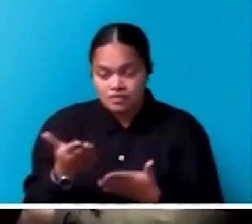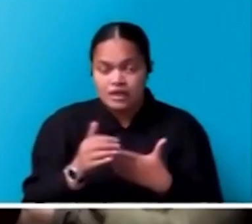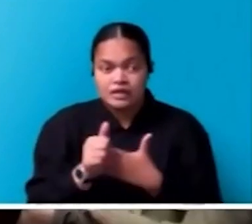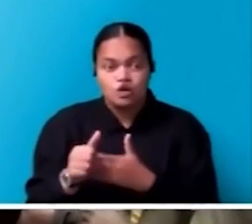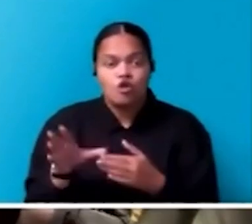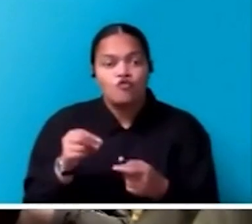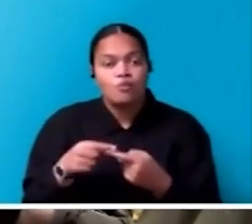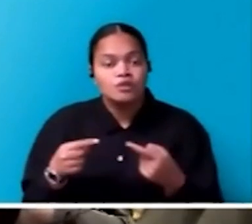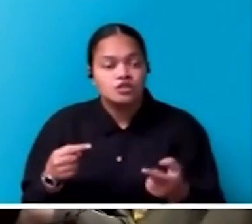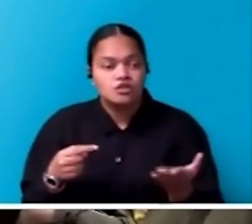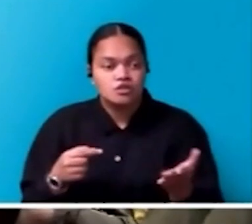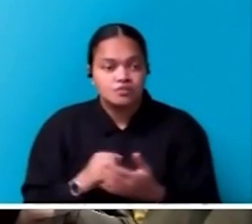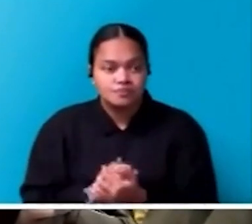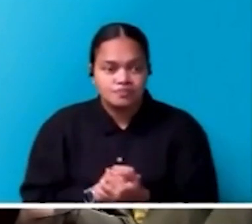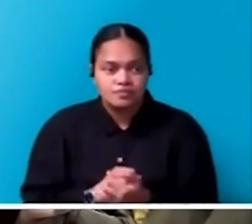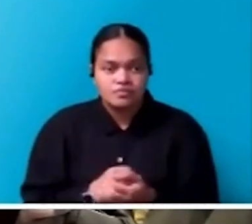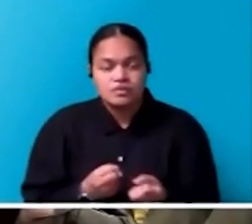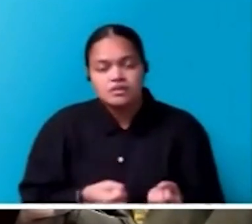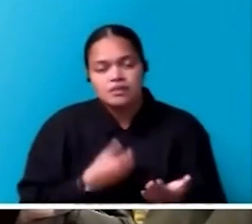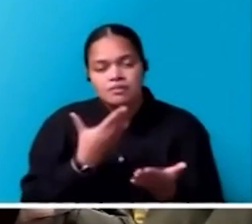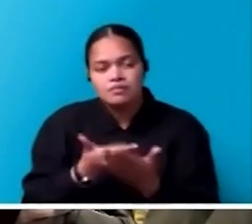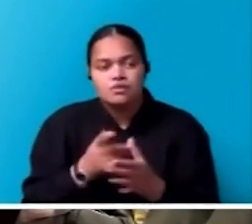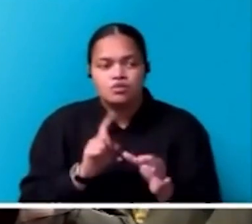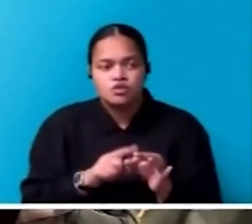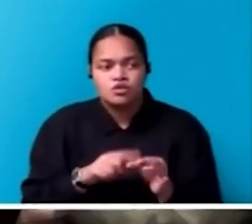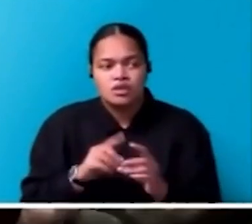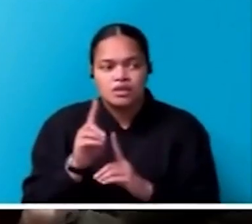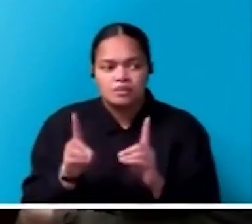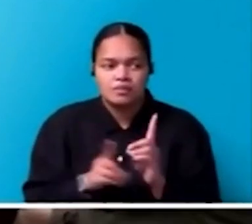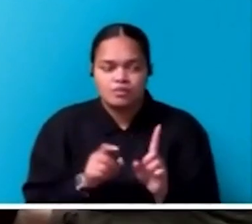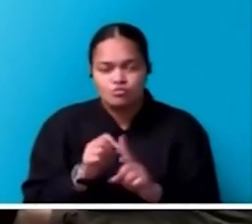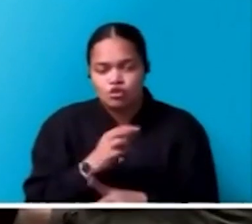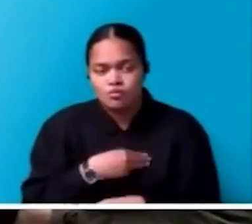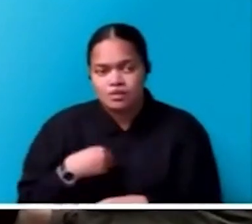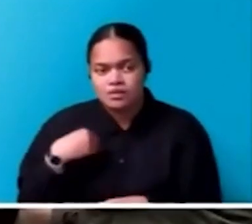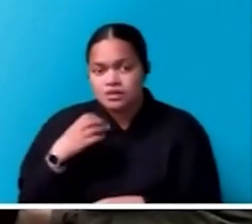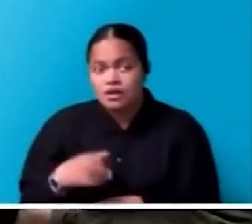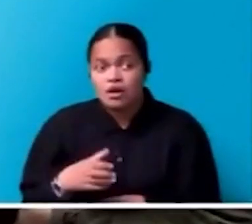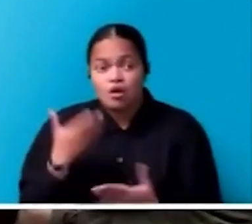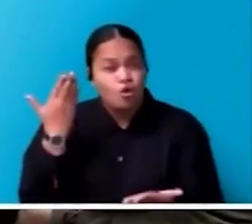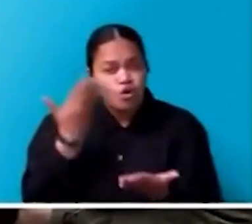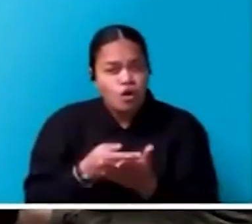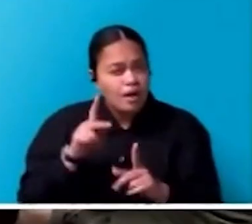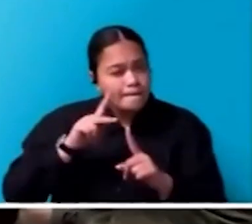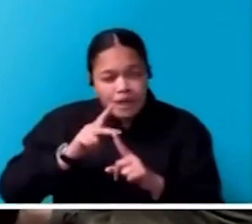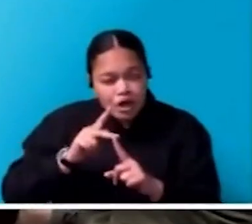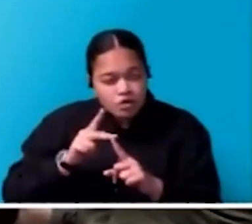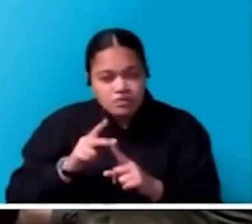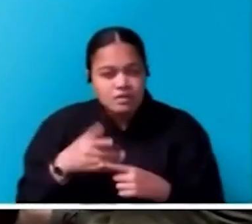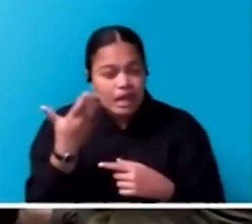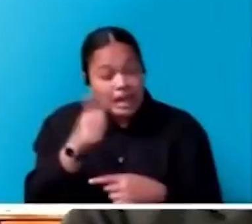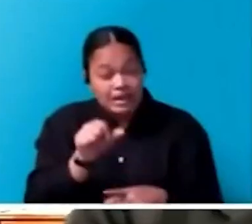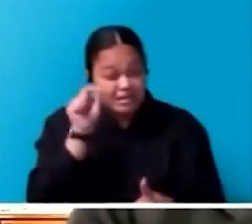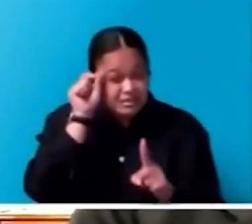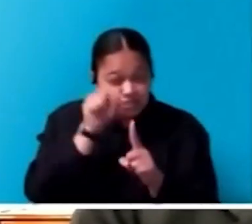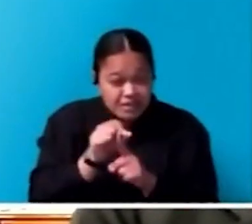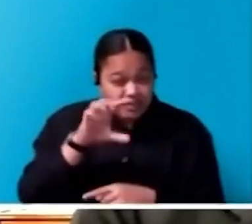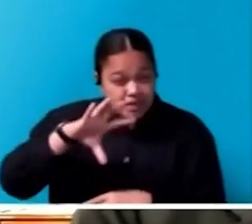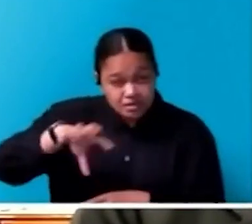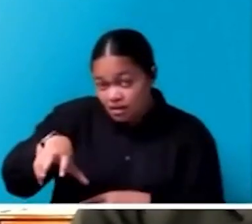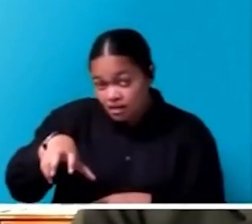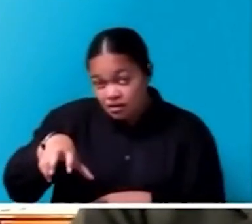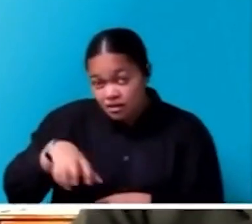Thank you, sir. Supplementary question to the Deputy Prime Minister. In terms of prioritization, is there any specific sector